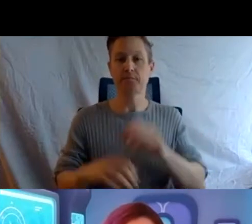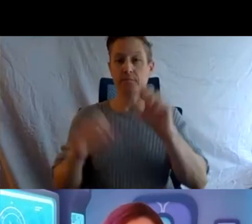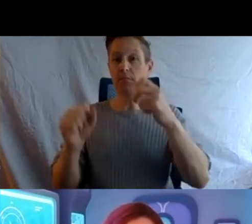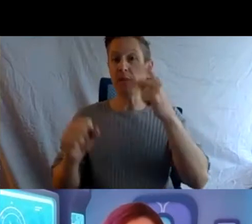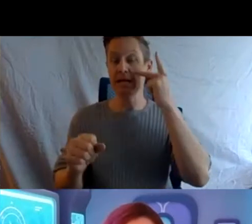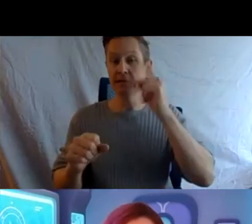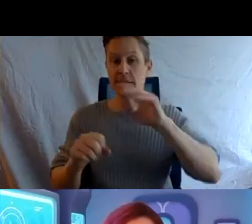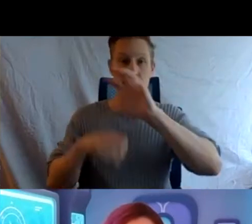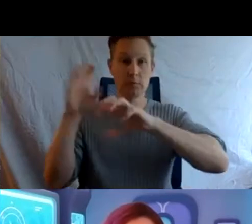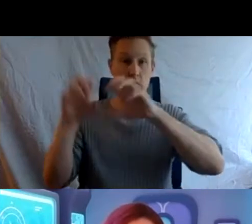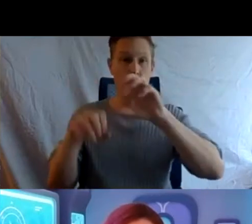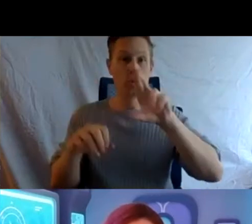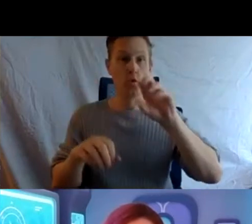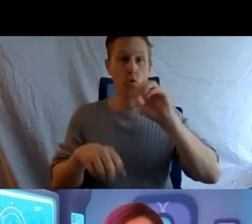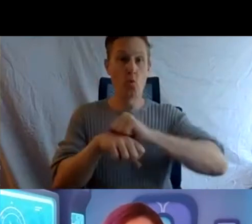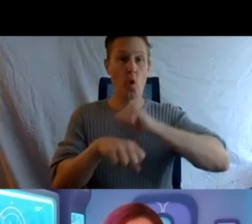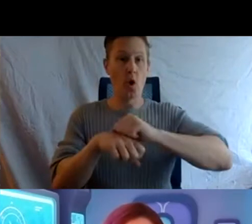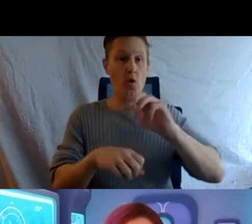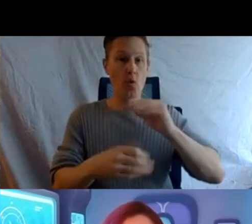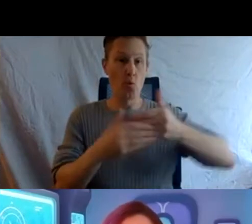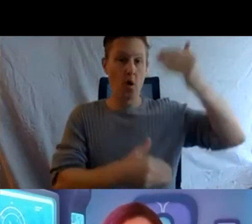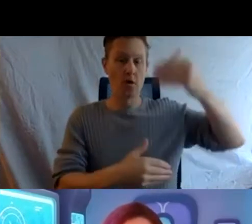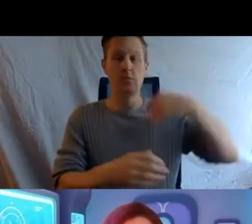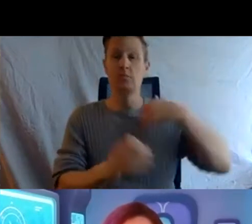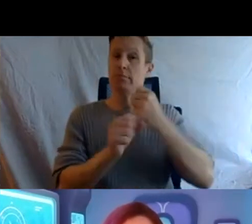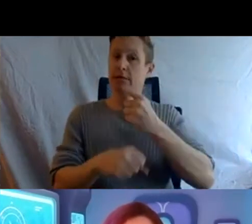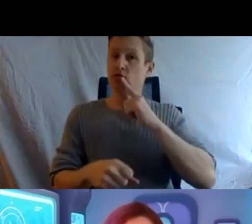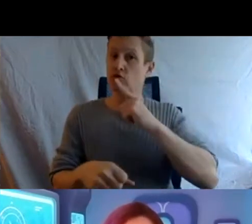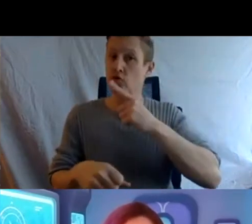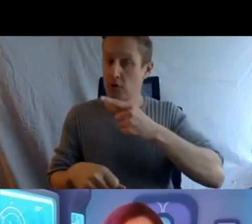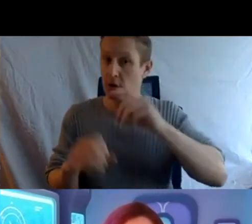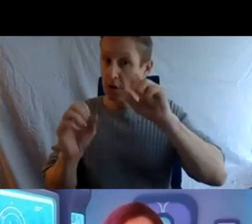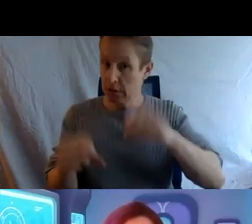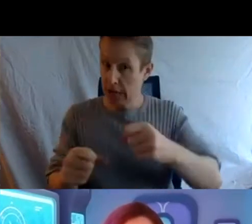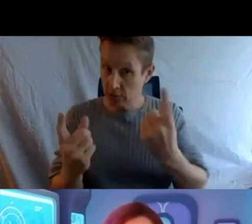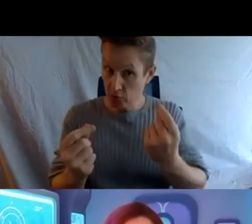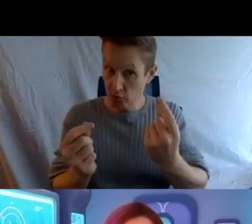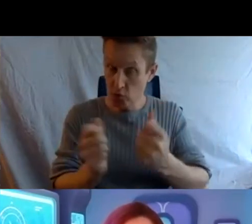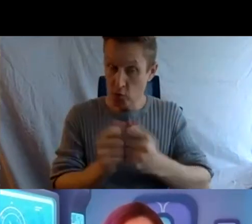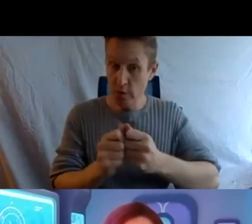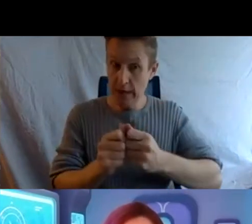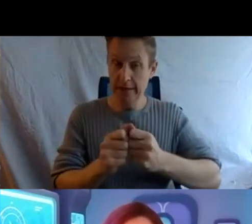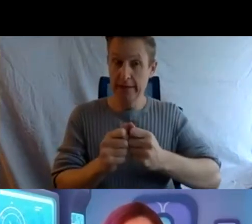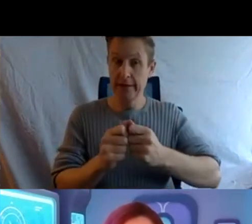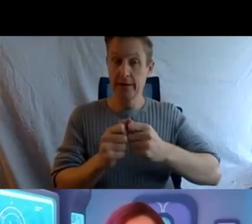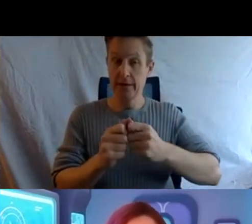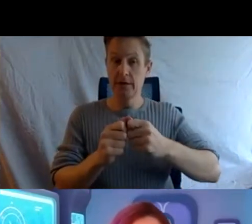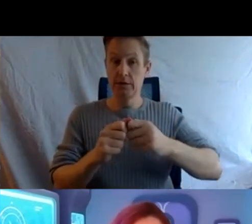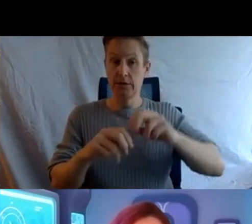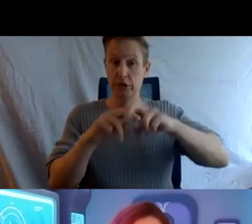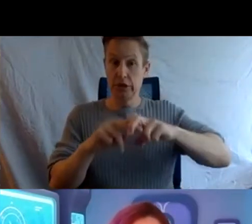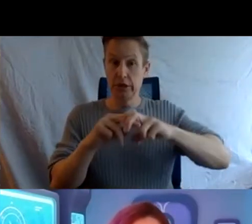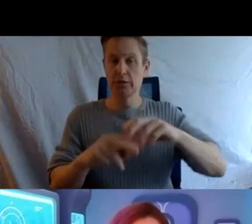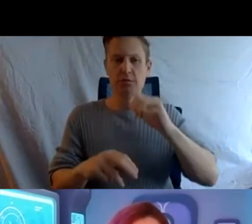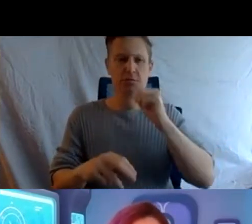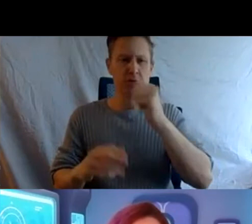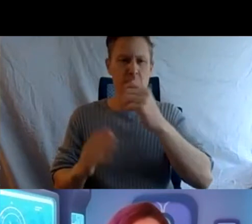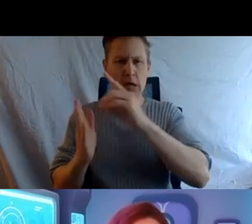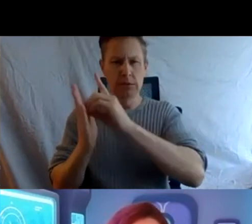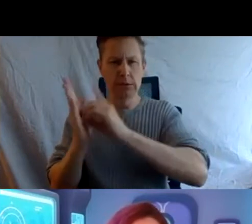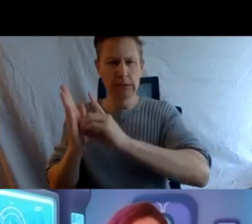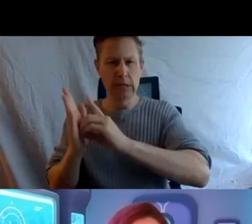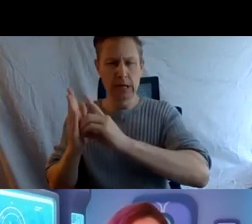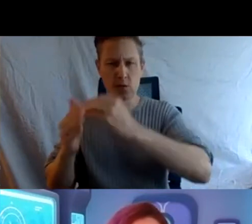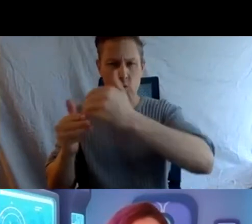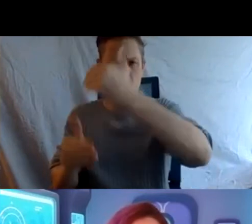the rock wall, Yeah. and we looked to make sure that was something that could be done. Yeah. And I think didn't we even design the rock wall with an